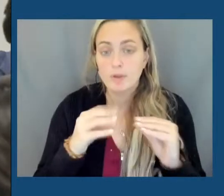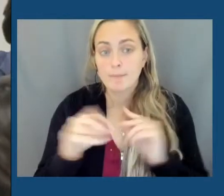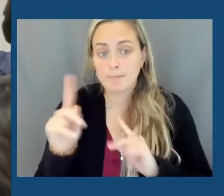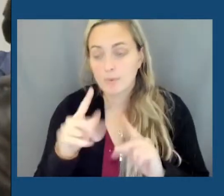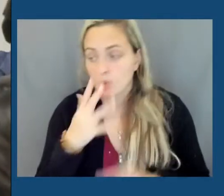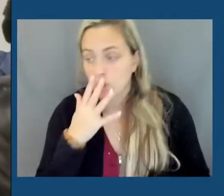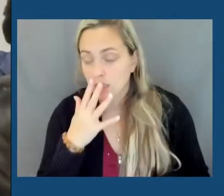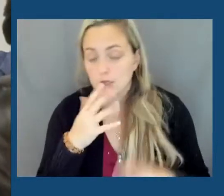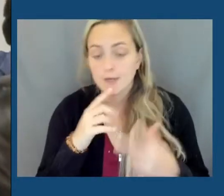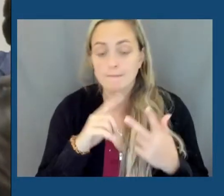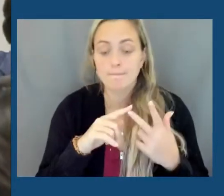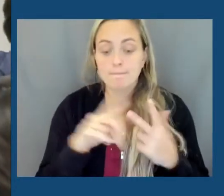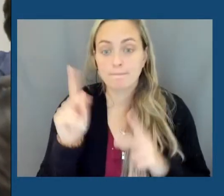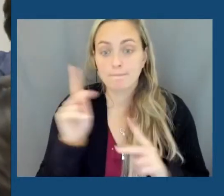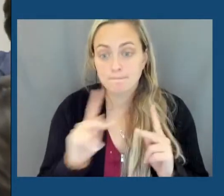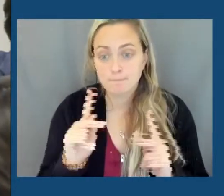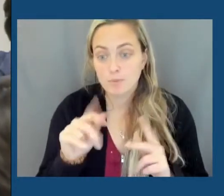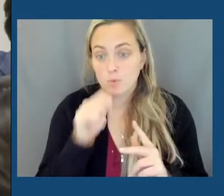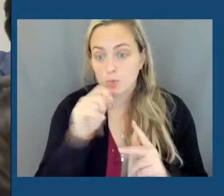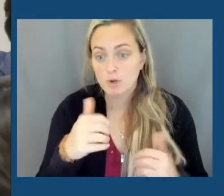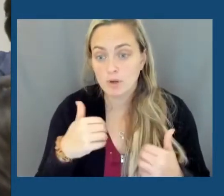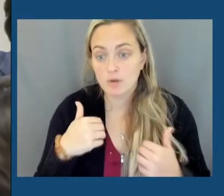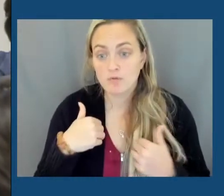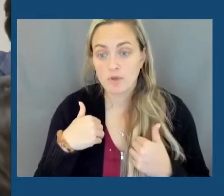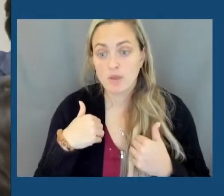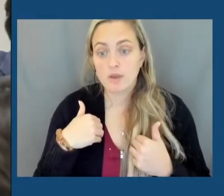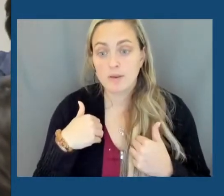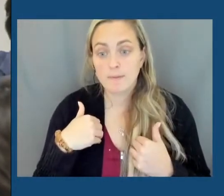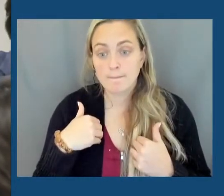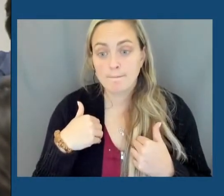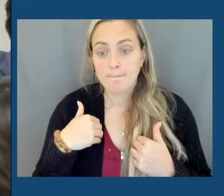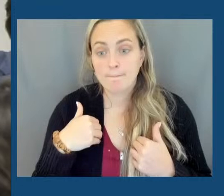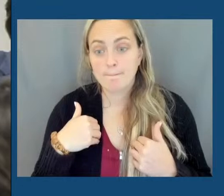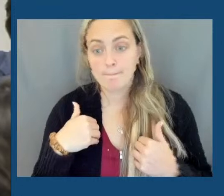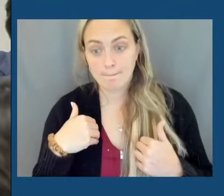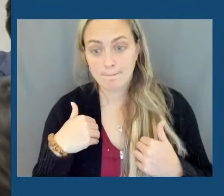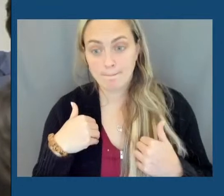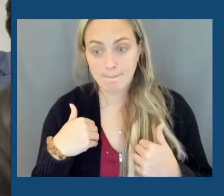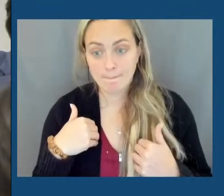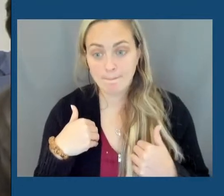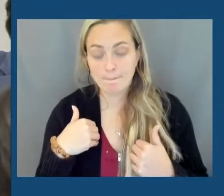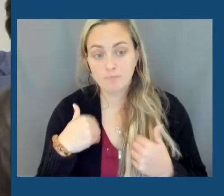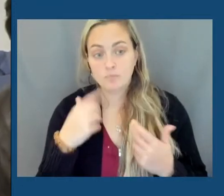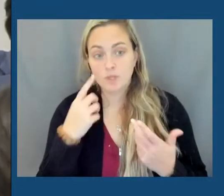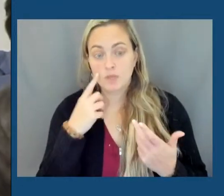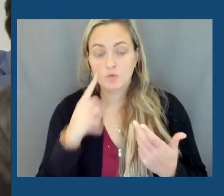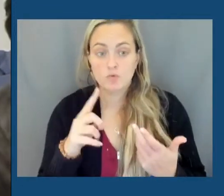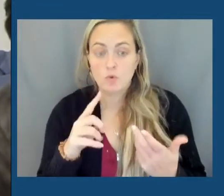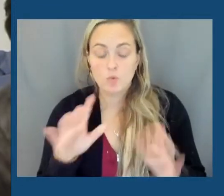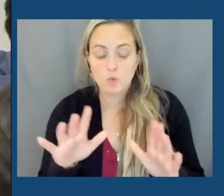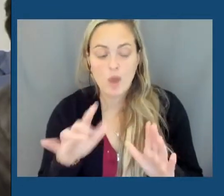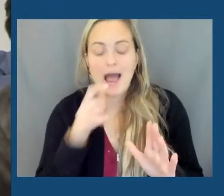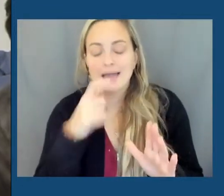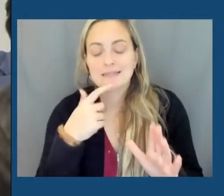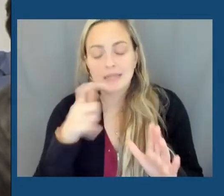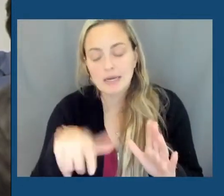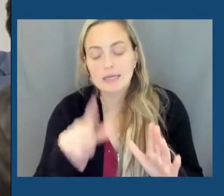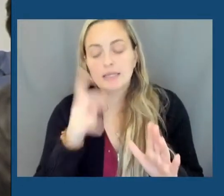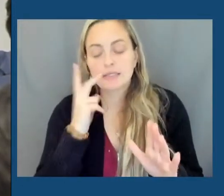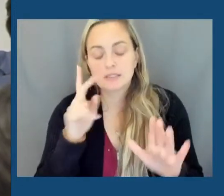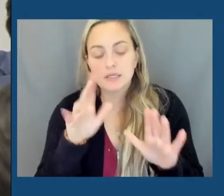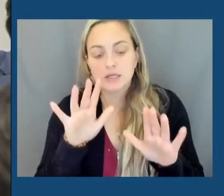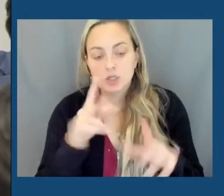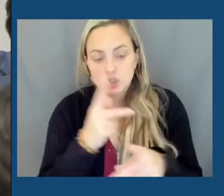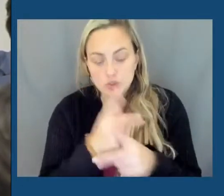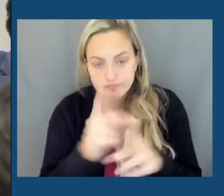color, people who wouldn't have had these opportunities in your workforce. And how they said, what are you talking about? And I said, I need to see childcare on